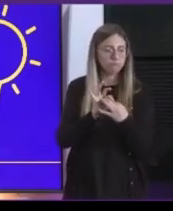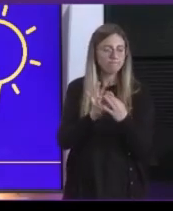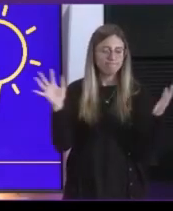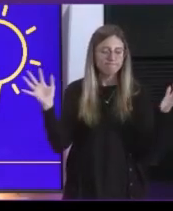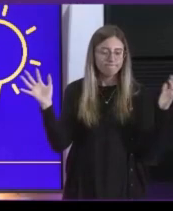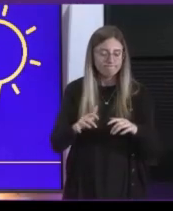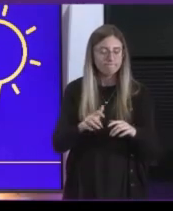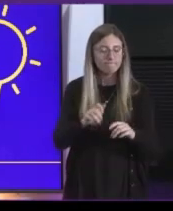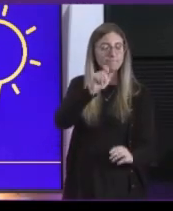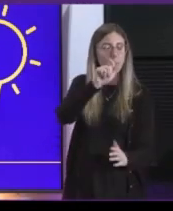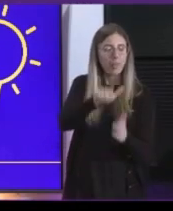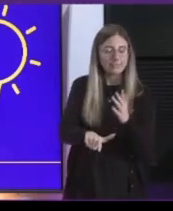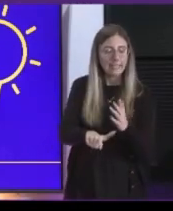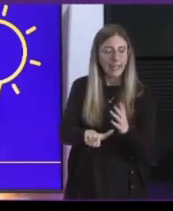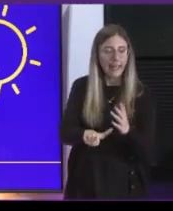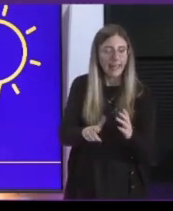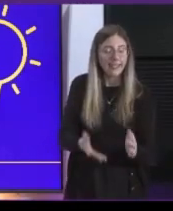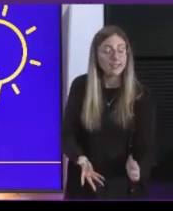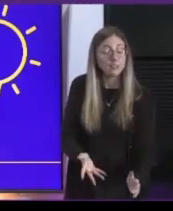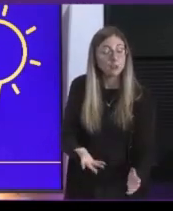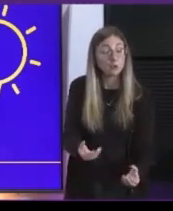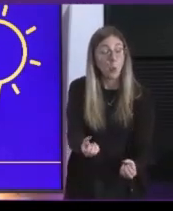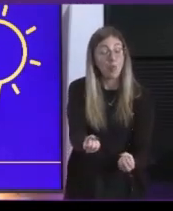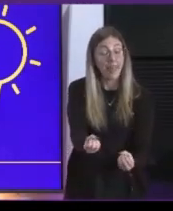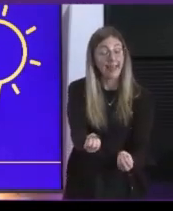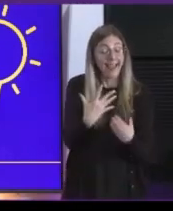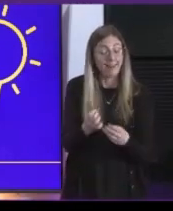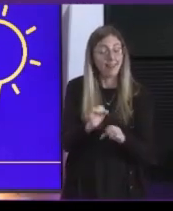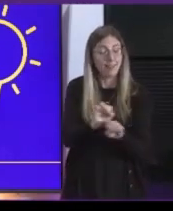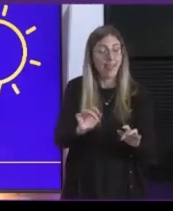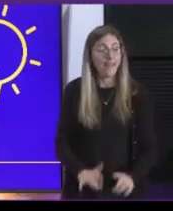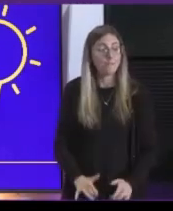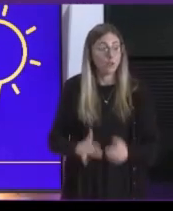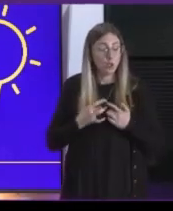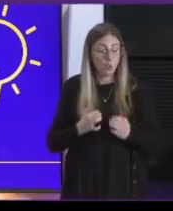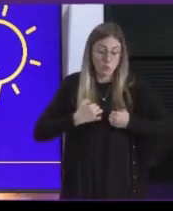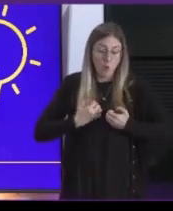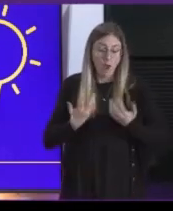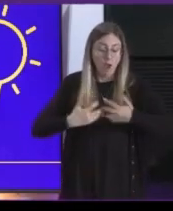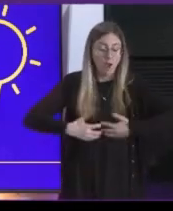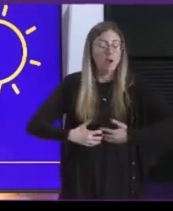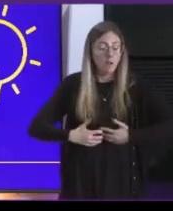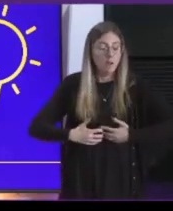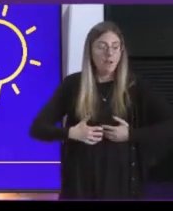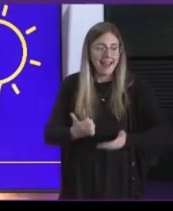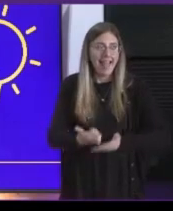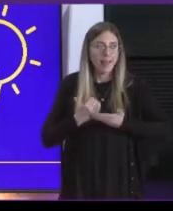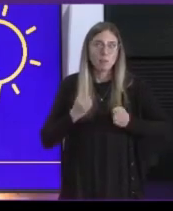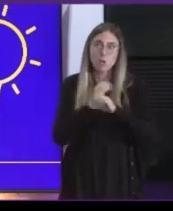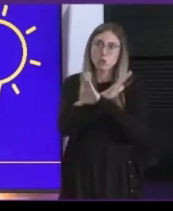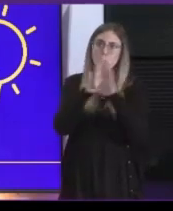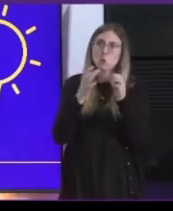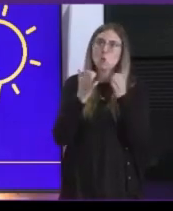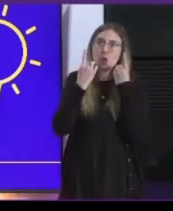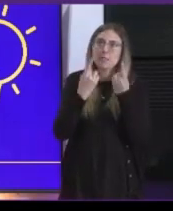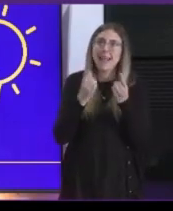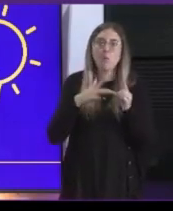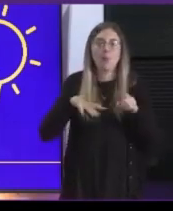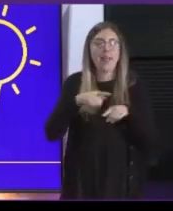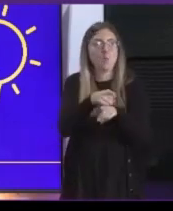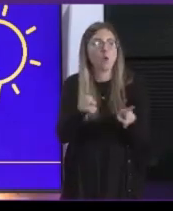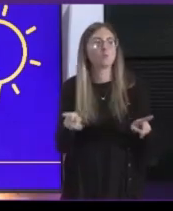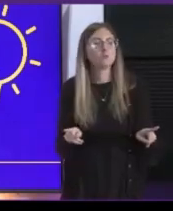people with disabilities to talk directly to our product makers, I think that helps us internalize the great work that you're